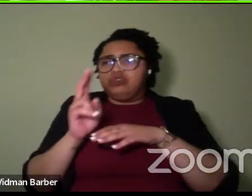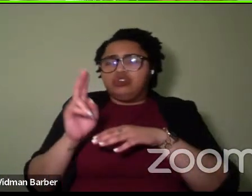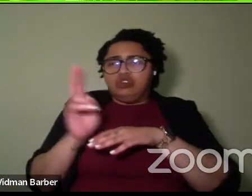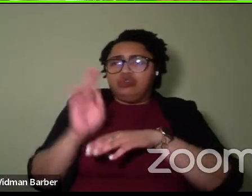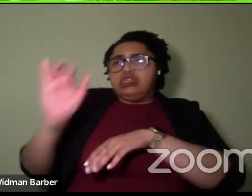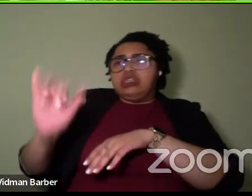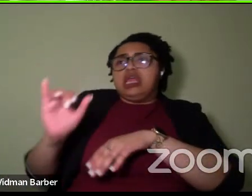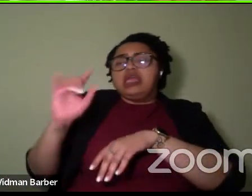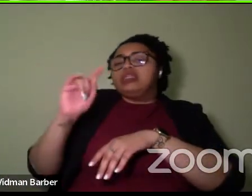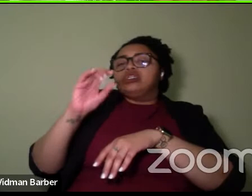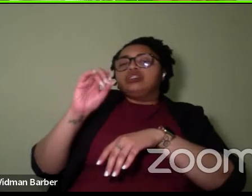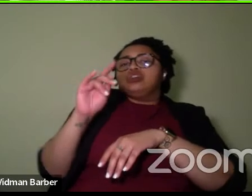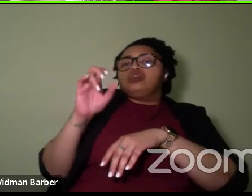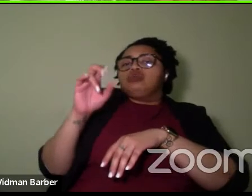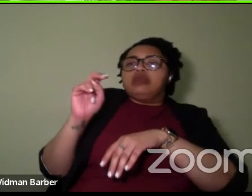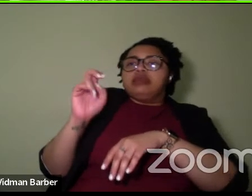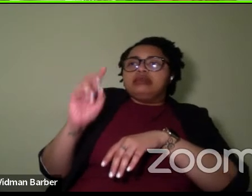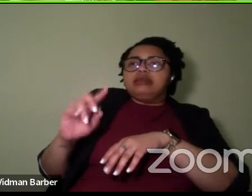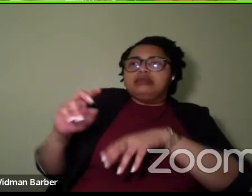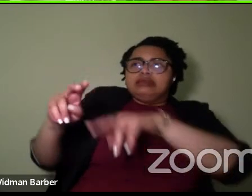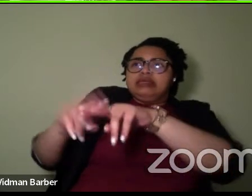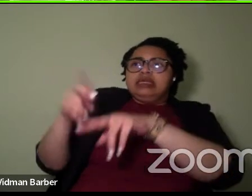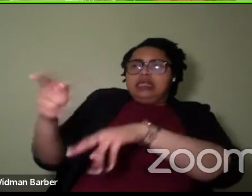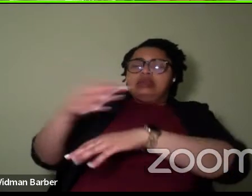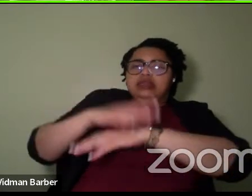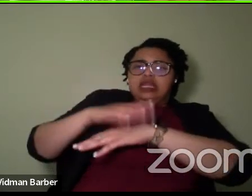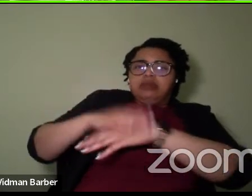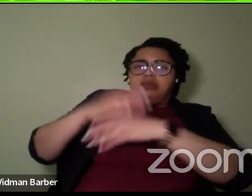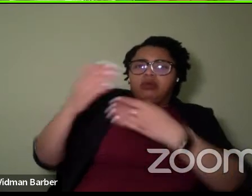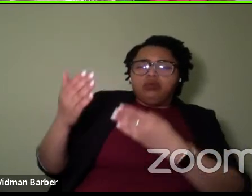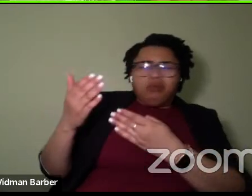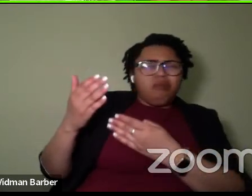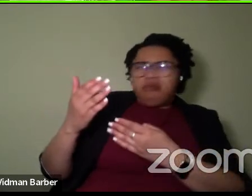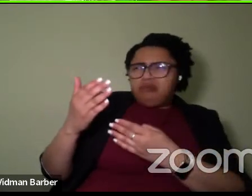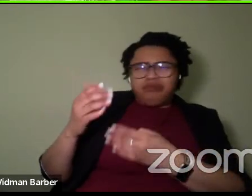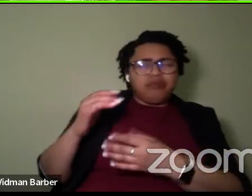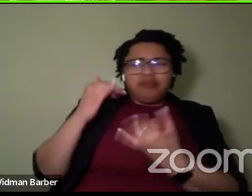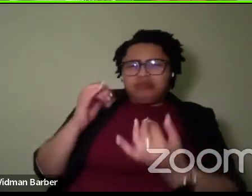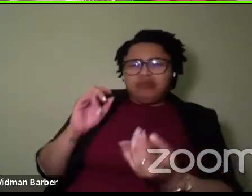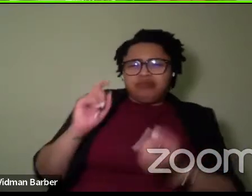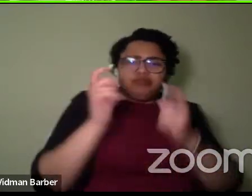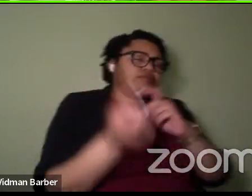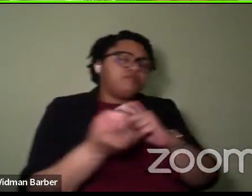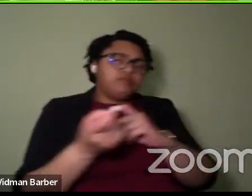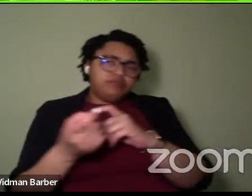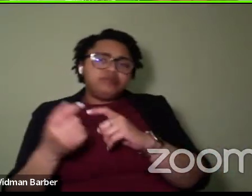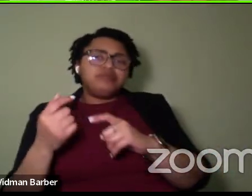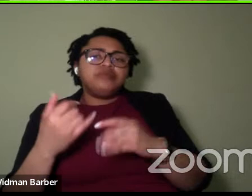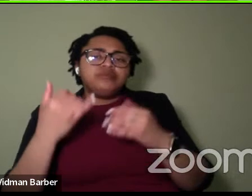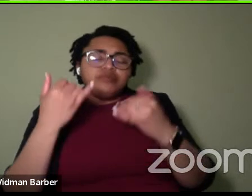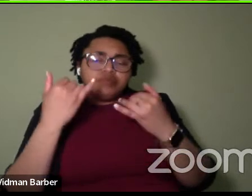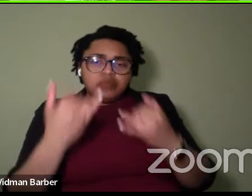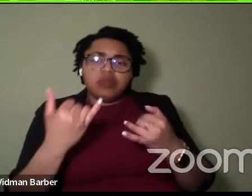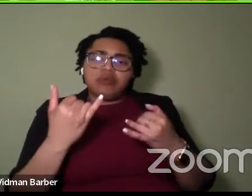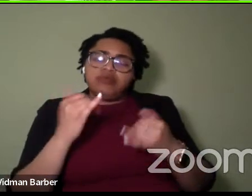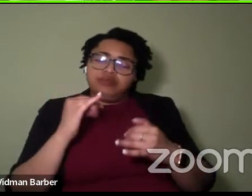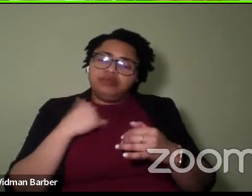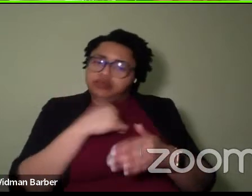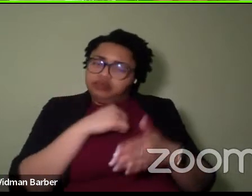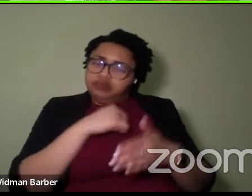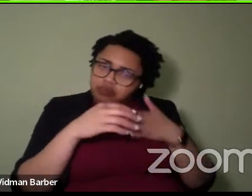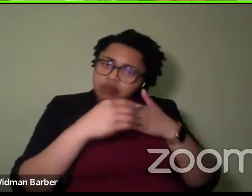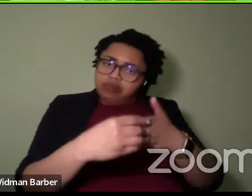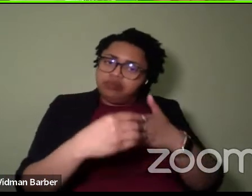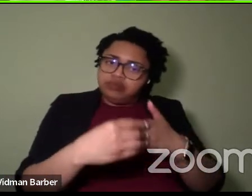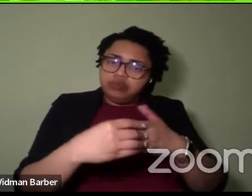time for us to reclaim those narratives and also to lead the tables that we have built over the years, right? Because this is work that,